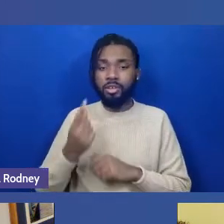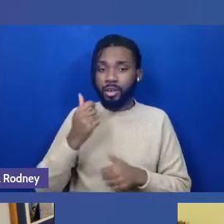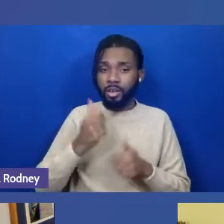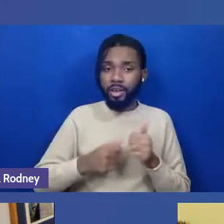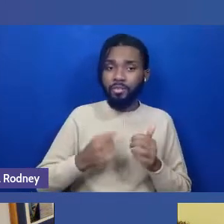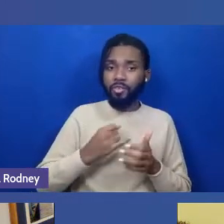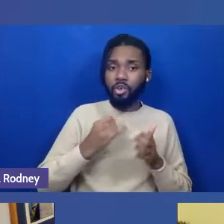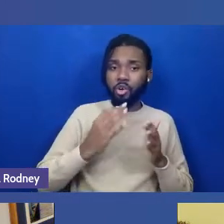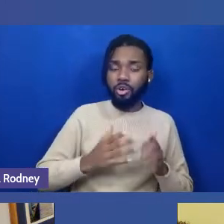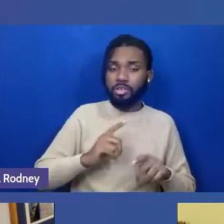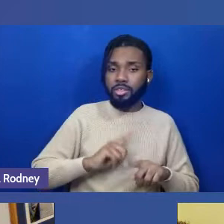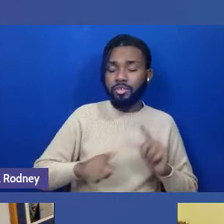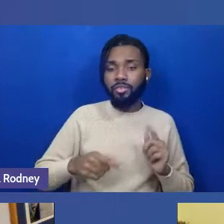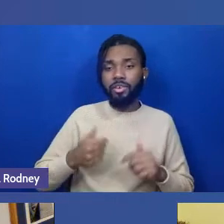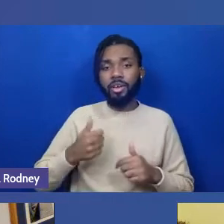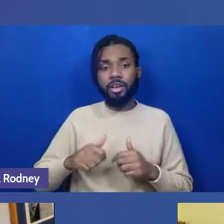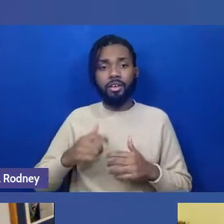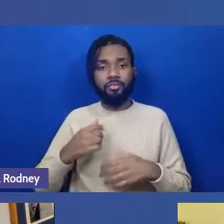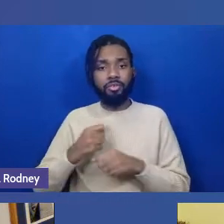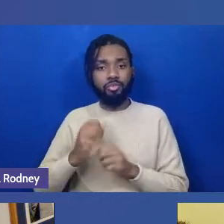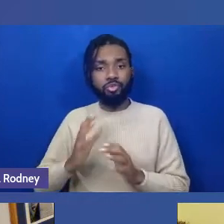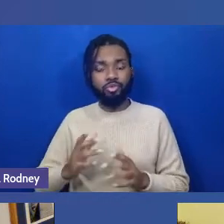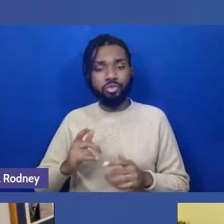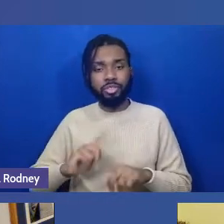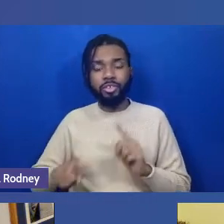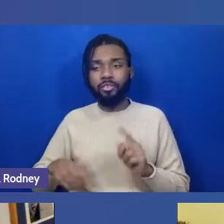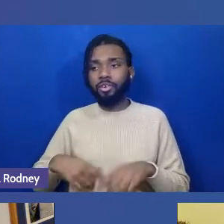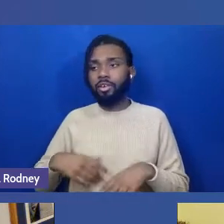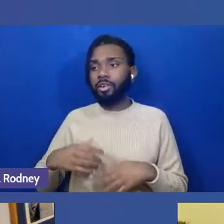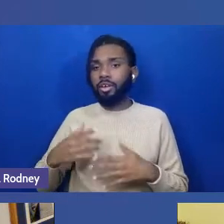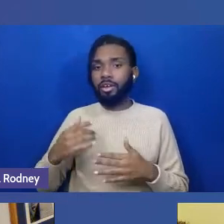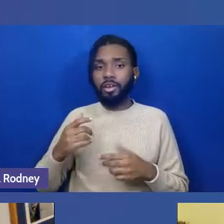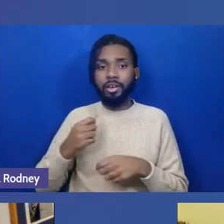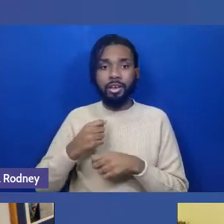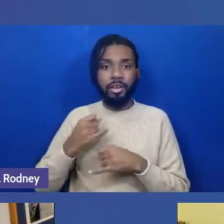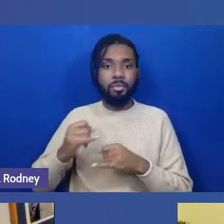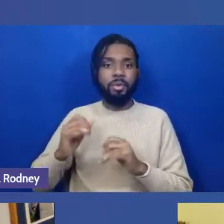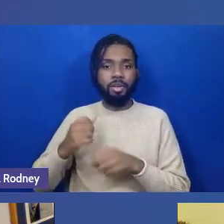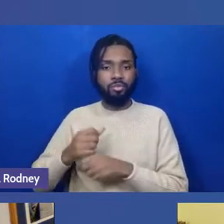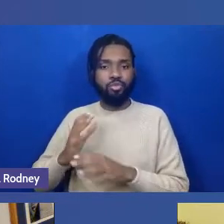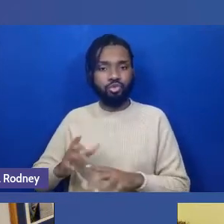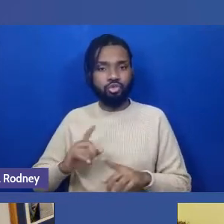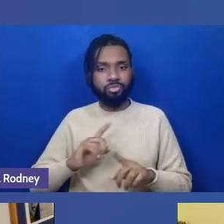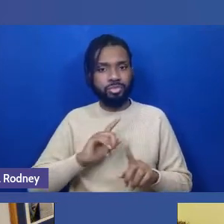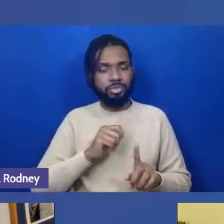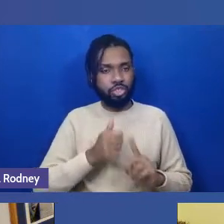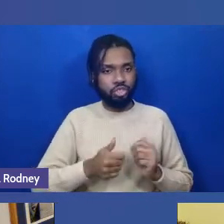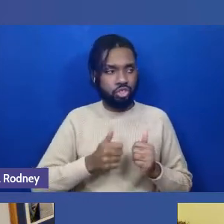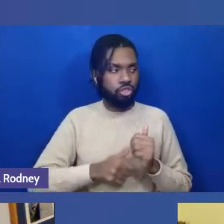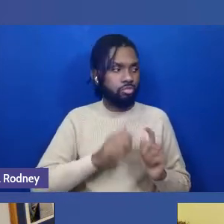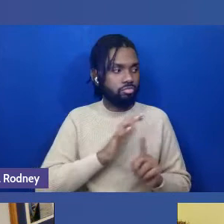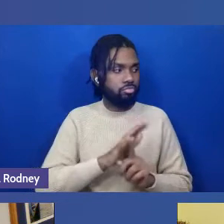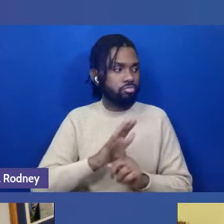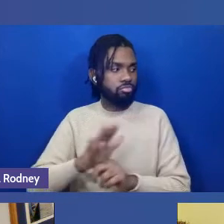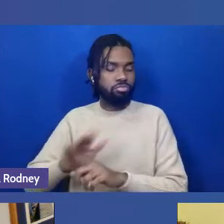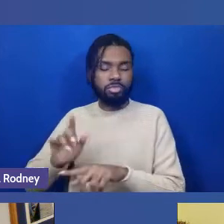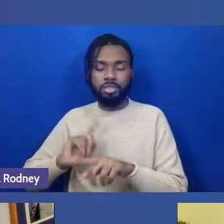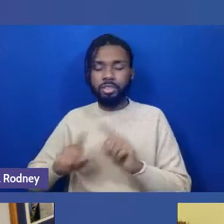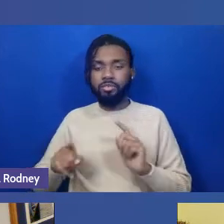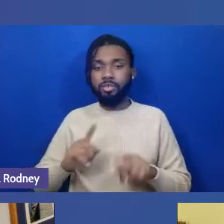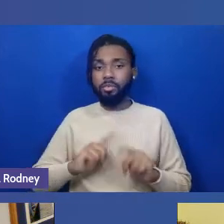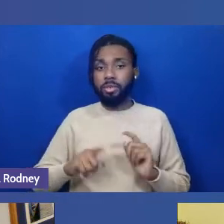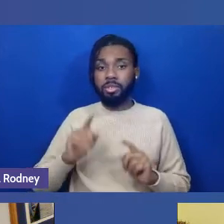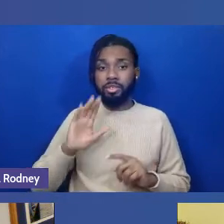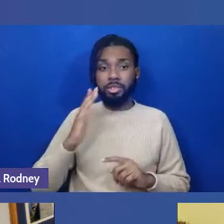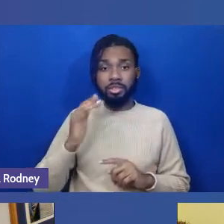different. Every independent producer is different. Yeah. In terms of what's going on. And I think that just adds, it seems to me from what you're saying, it adds an additional